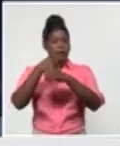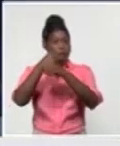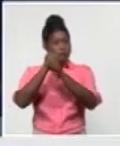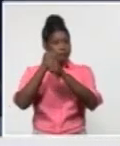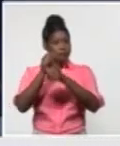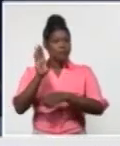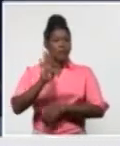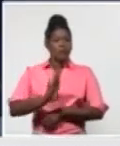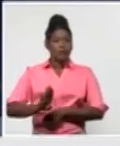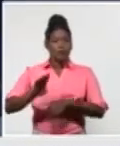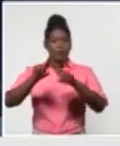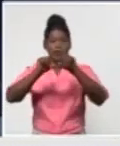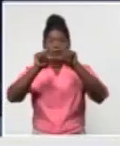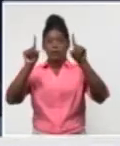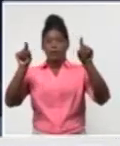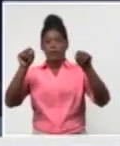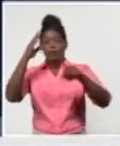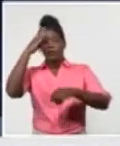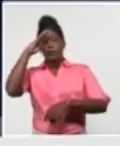2,309 samples.